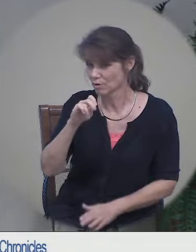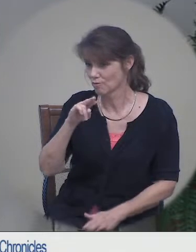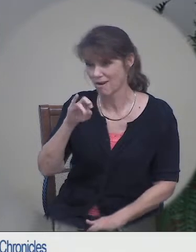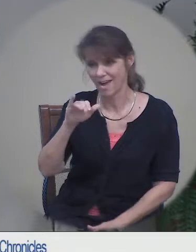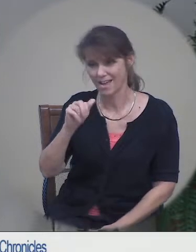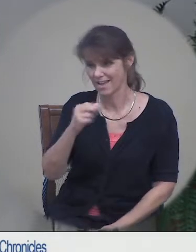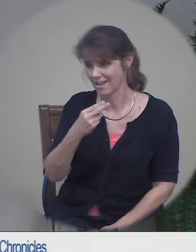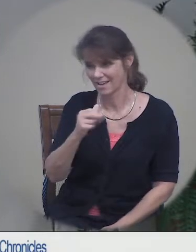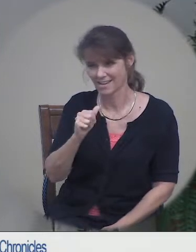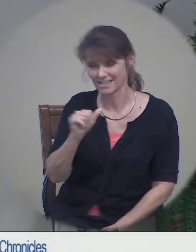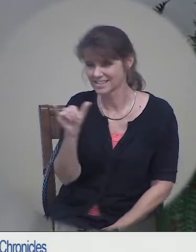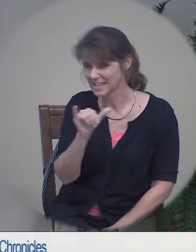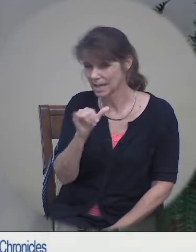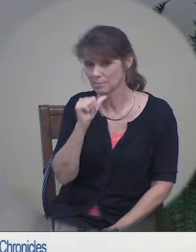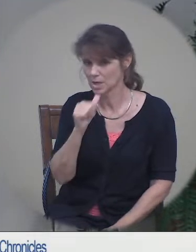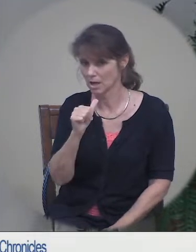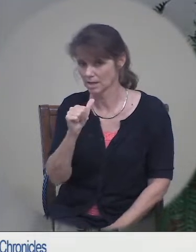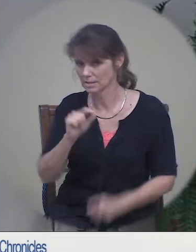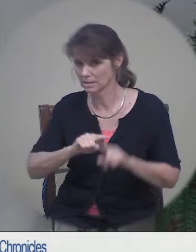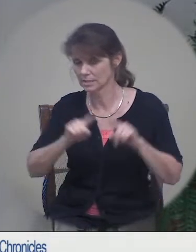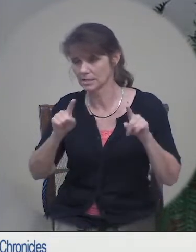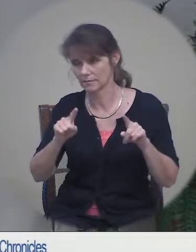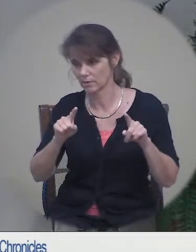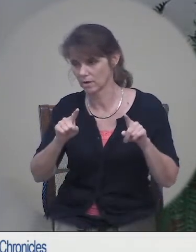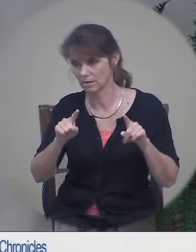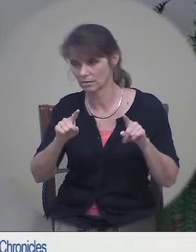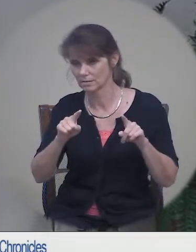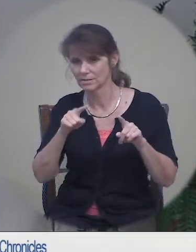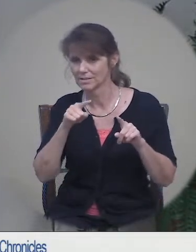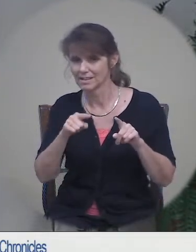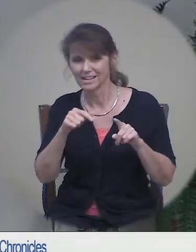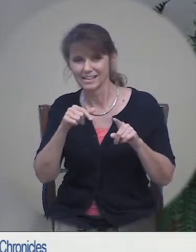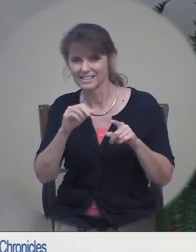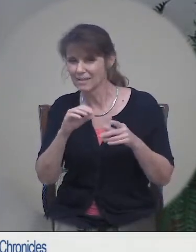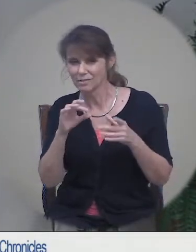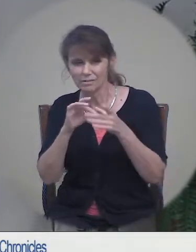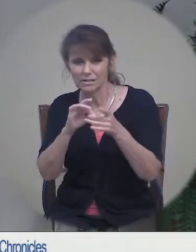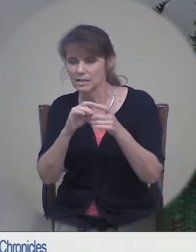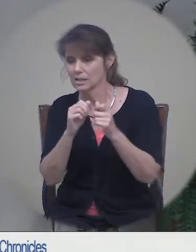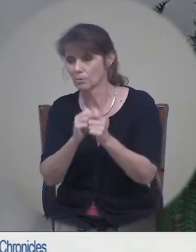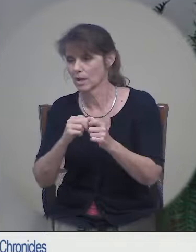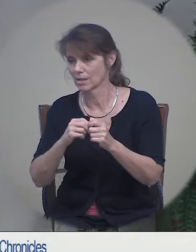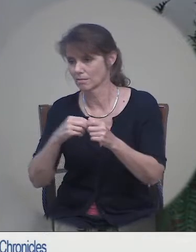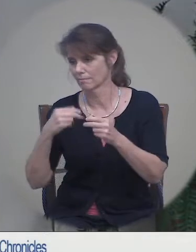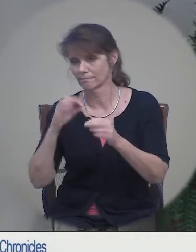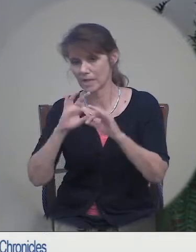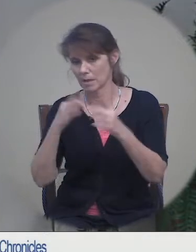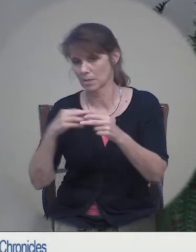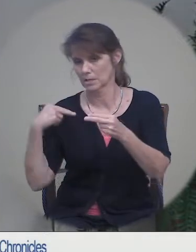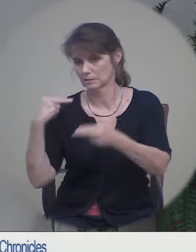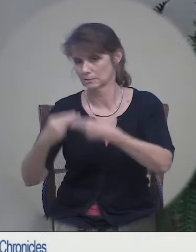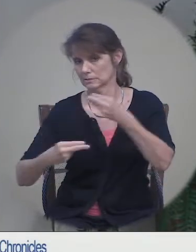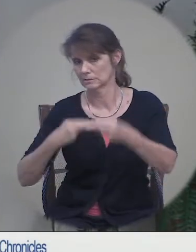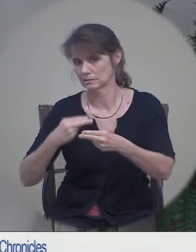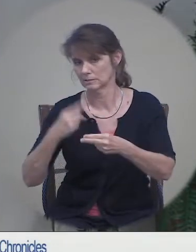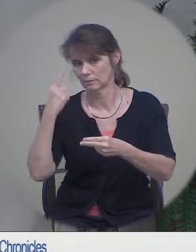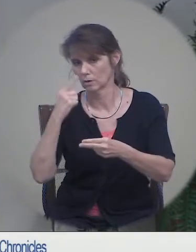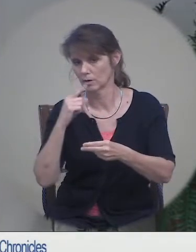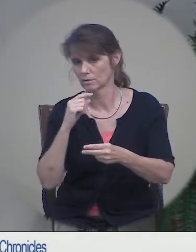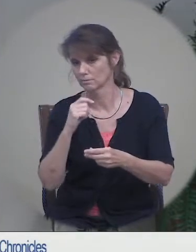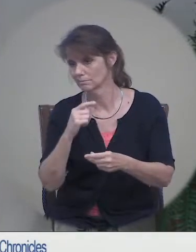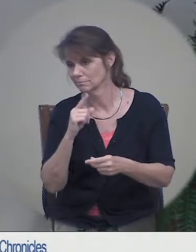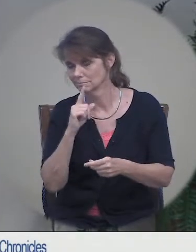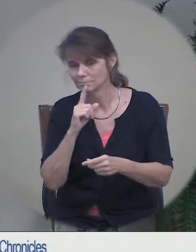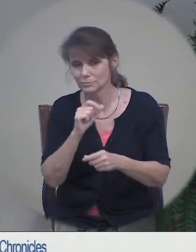is exactly, I don't know. The text never really gives me a lineage that I'm aware of that further identifies her with any